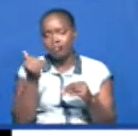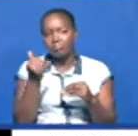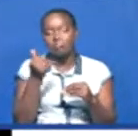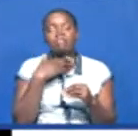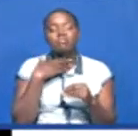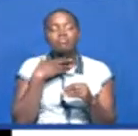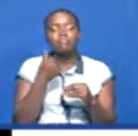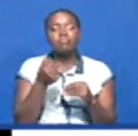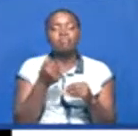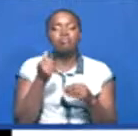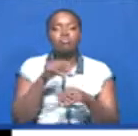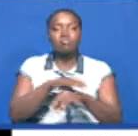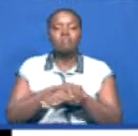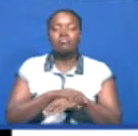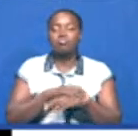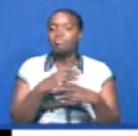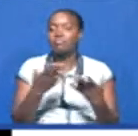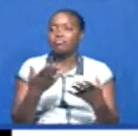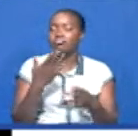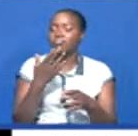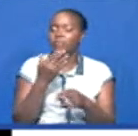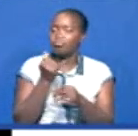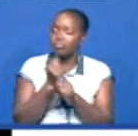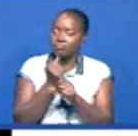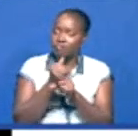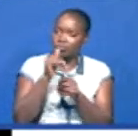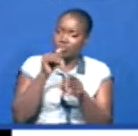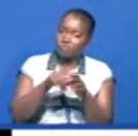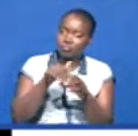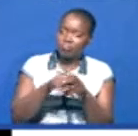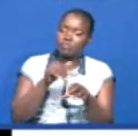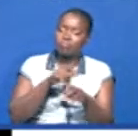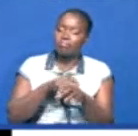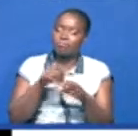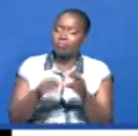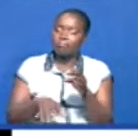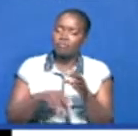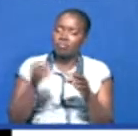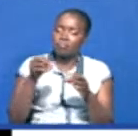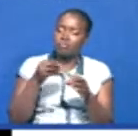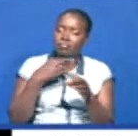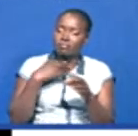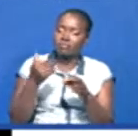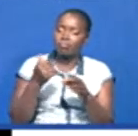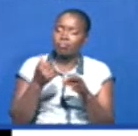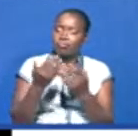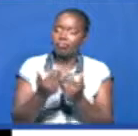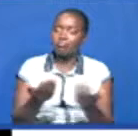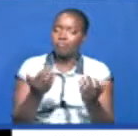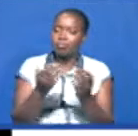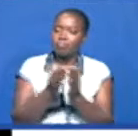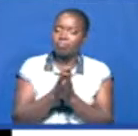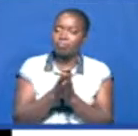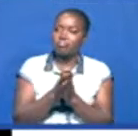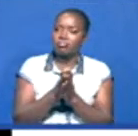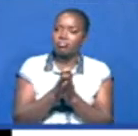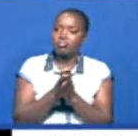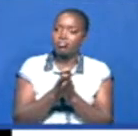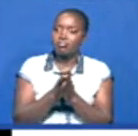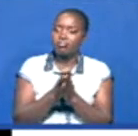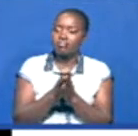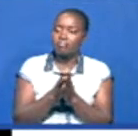get where you didn't invest. You want, like when you are stealing the intellectual property of another person, you are